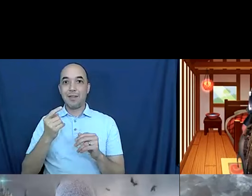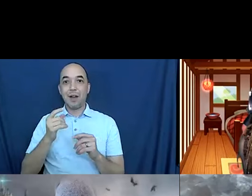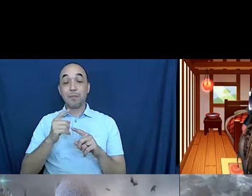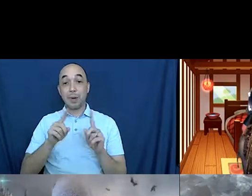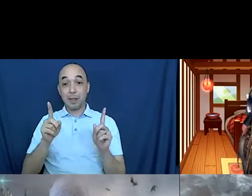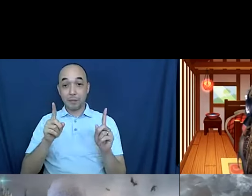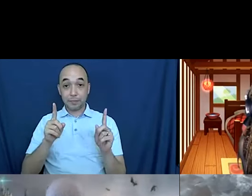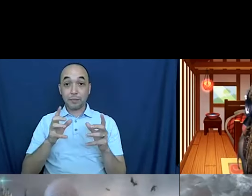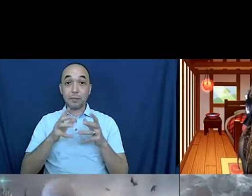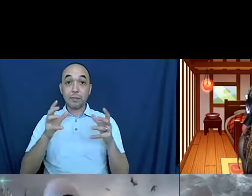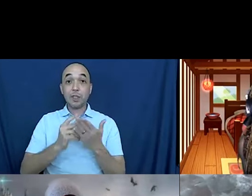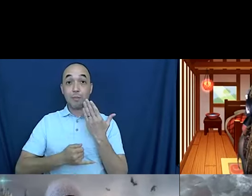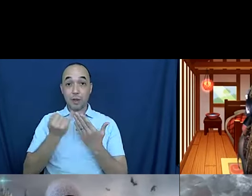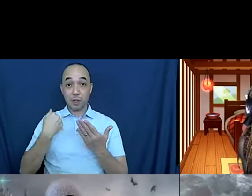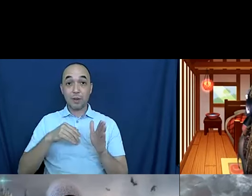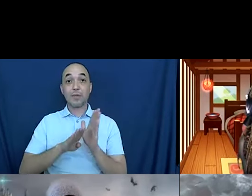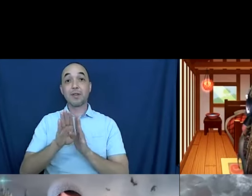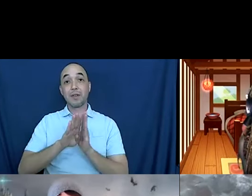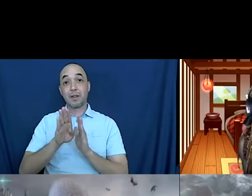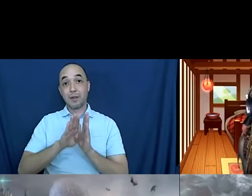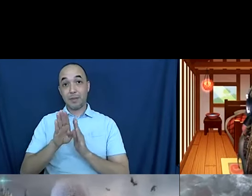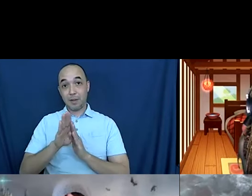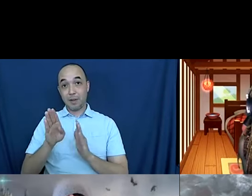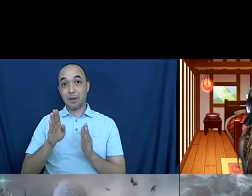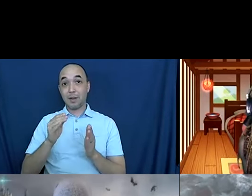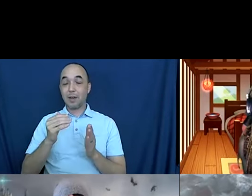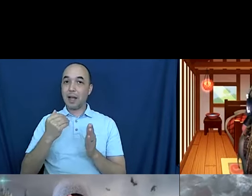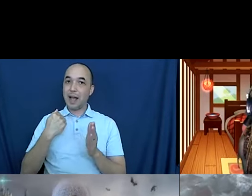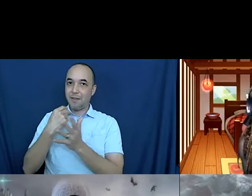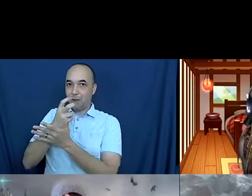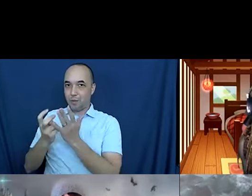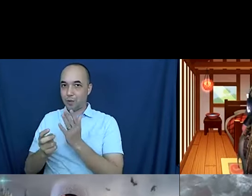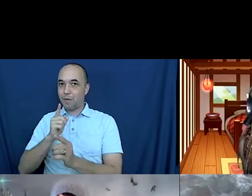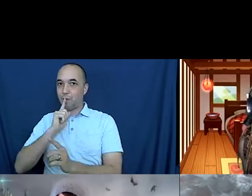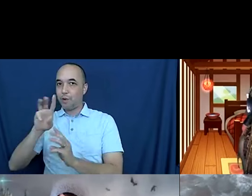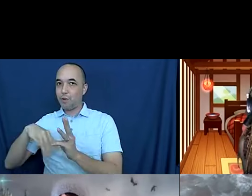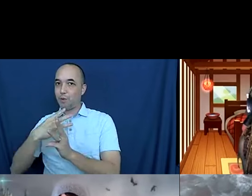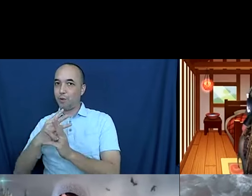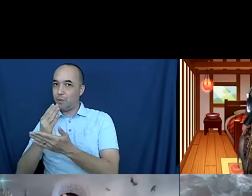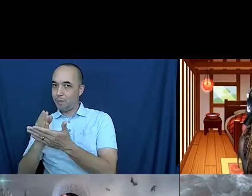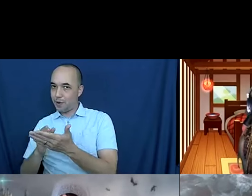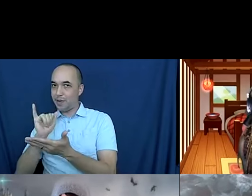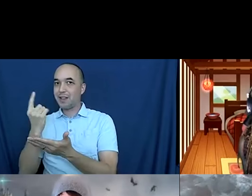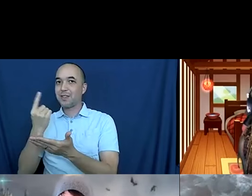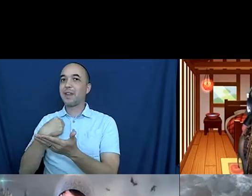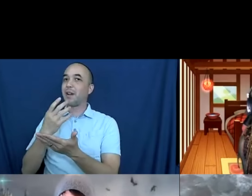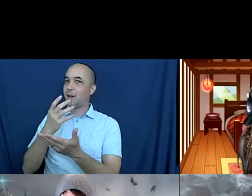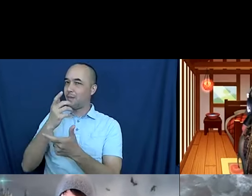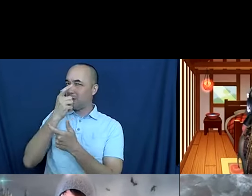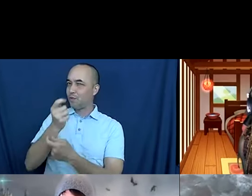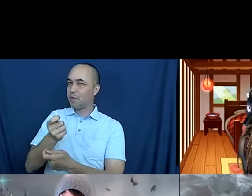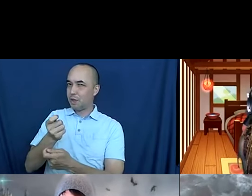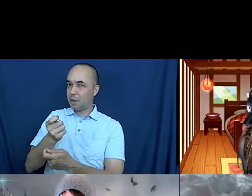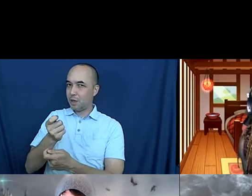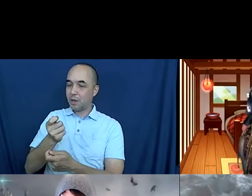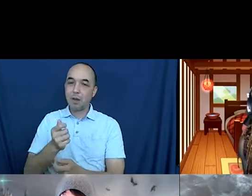of the projects that I'm developing have an immersive or real world component. That's something I'm very interested in terms of the